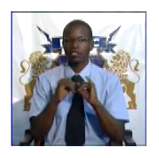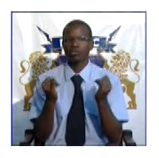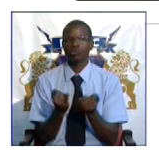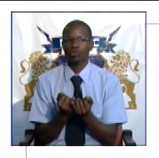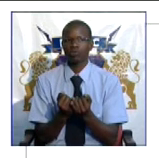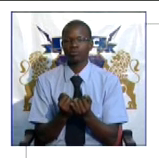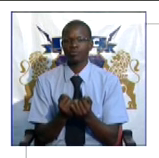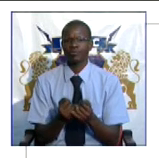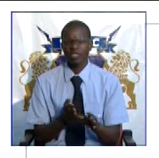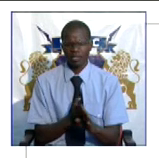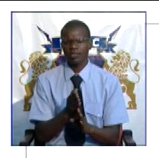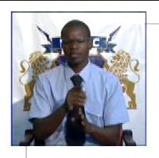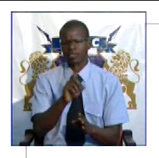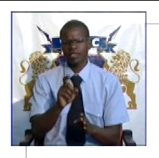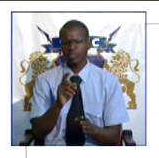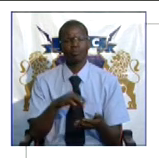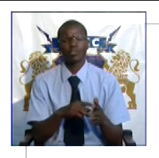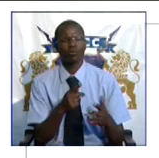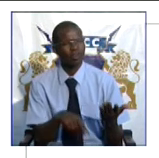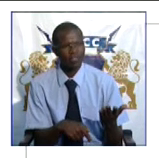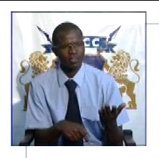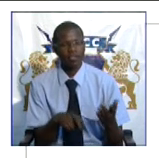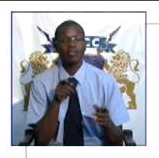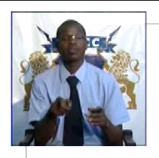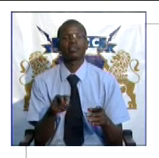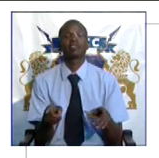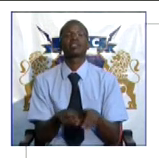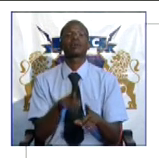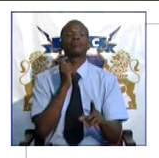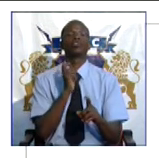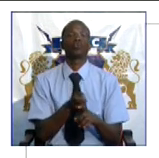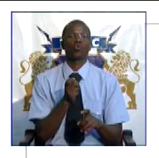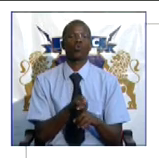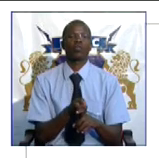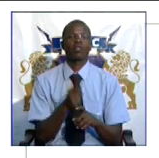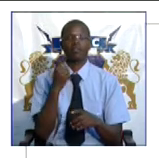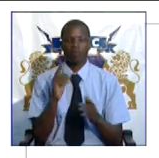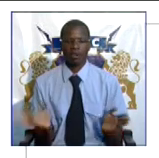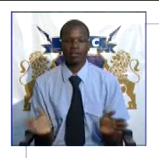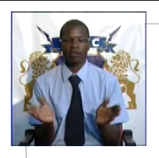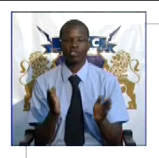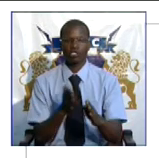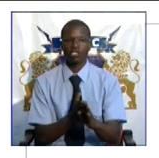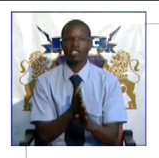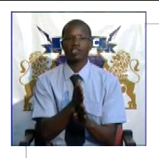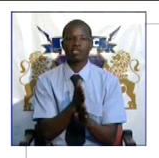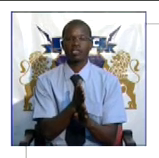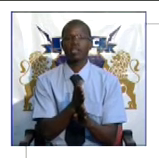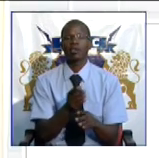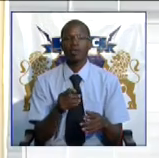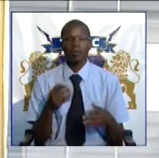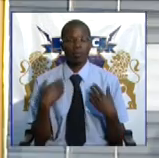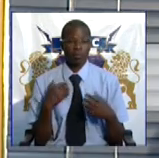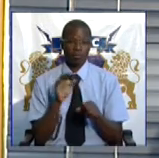Integrity testing is a tool for encouraging integrity. The vast majority of individuals in the public